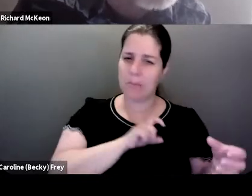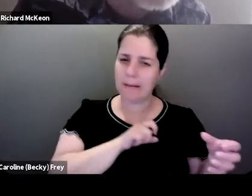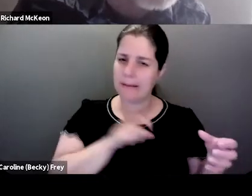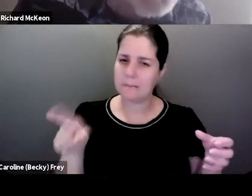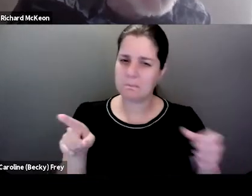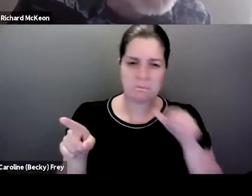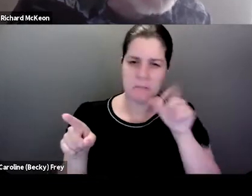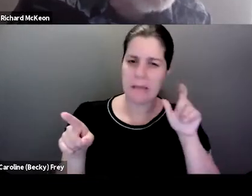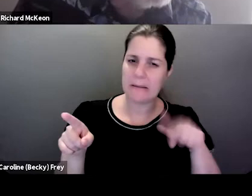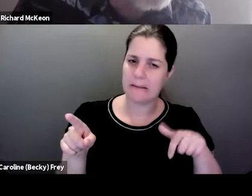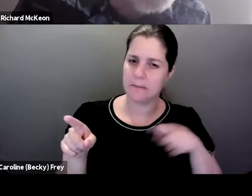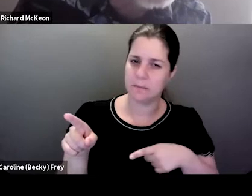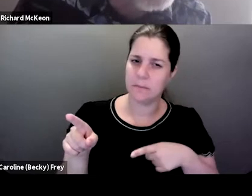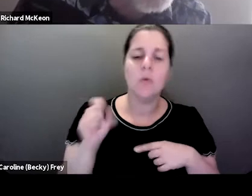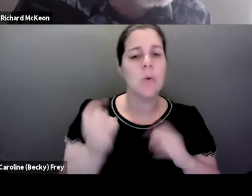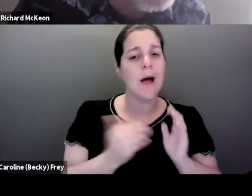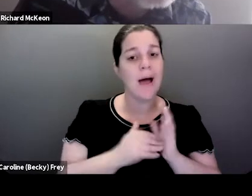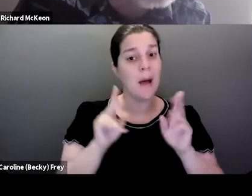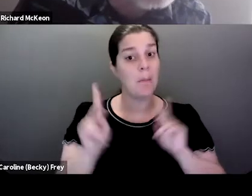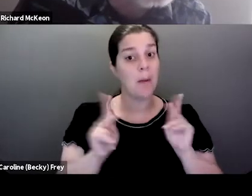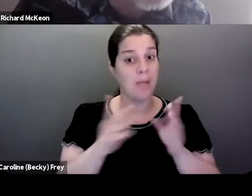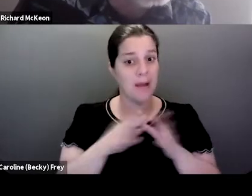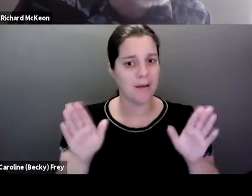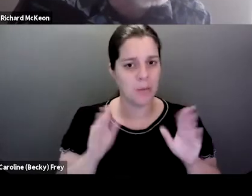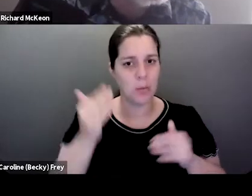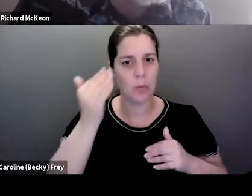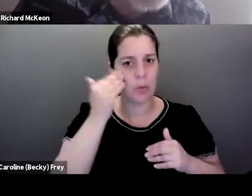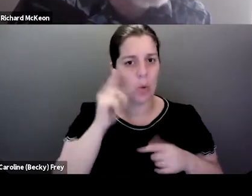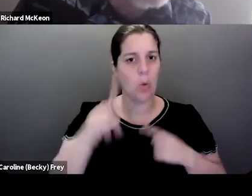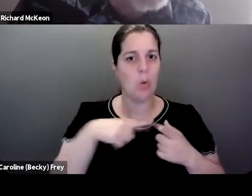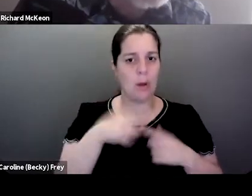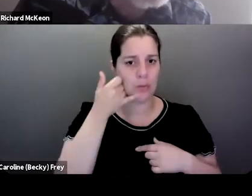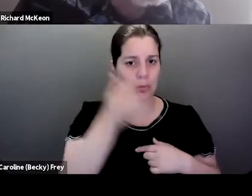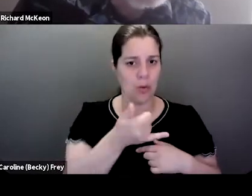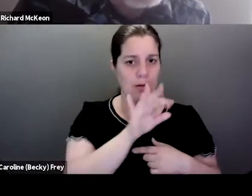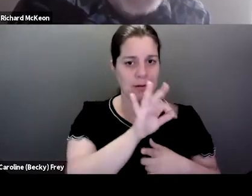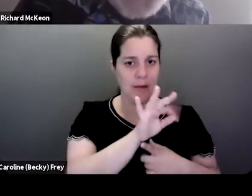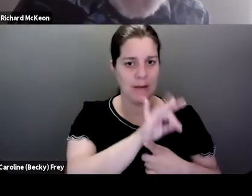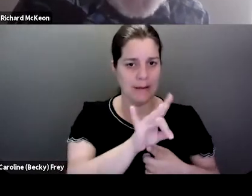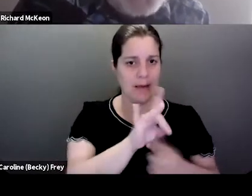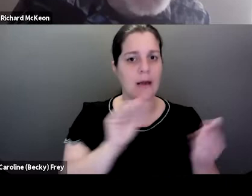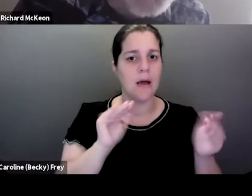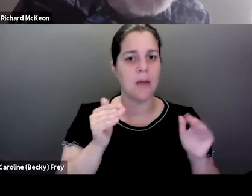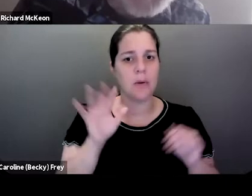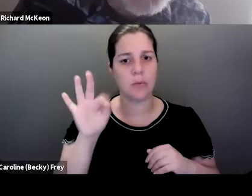public will need to know when to call 988 versus 911.